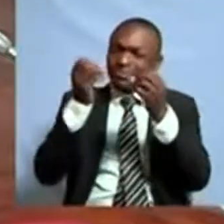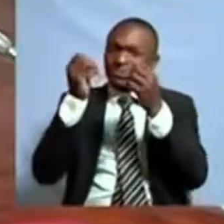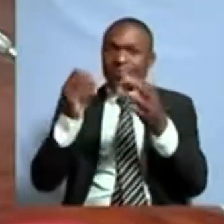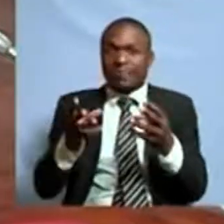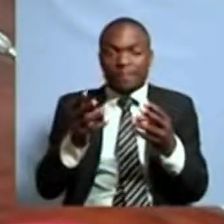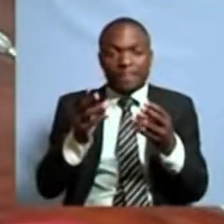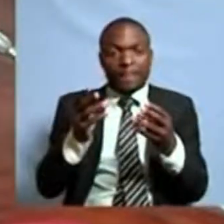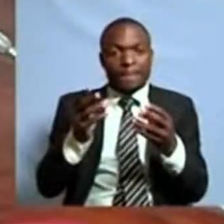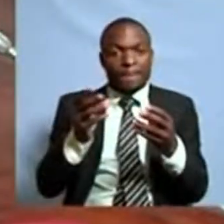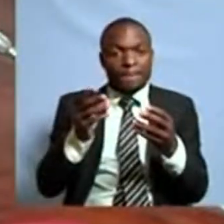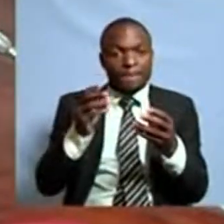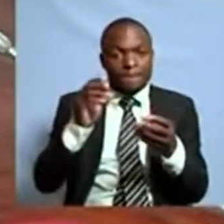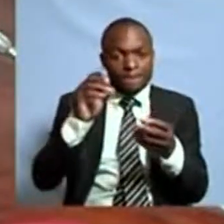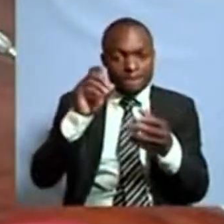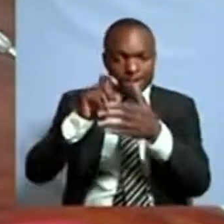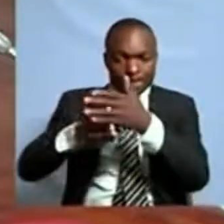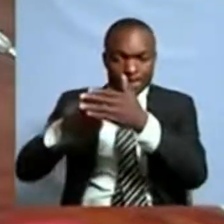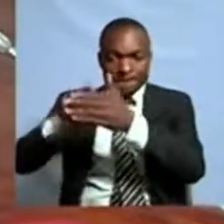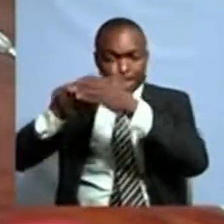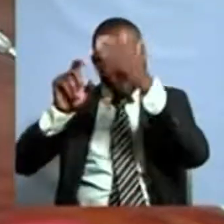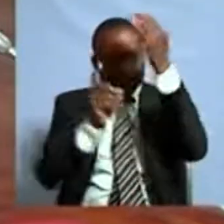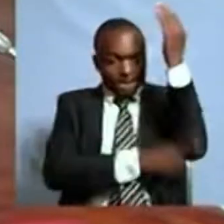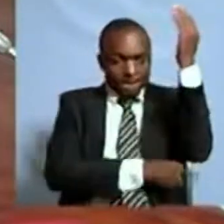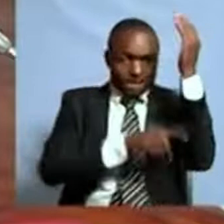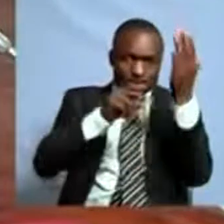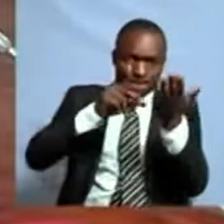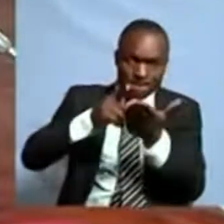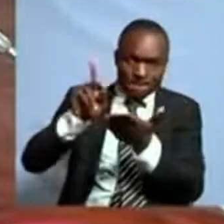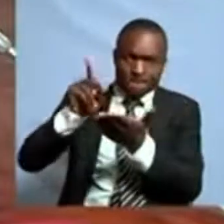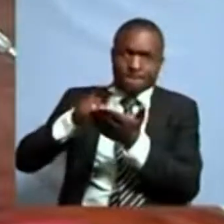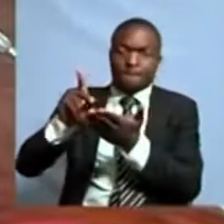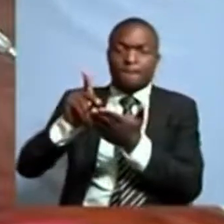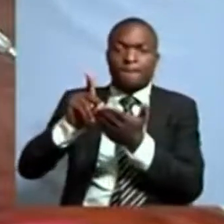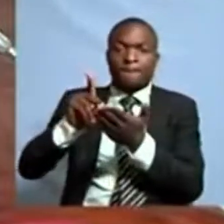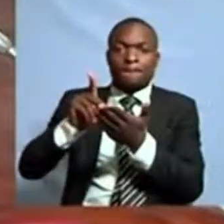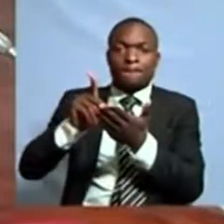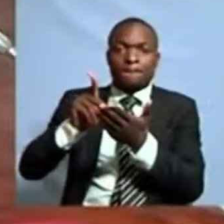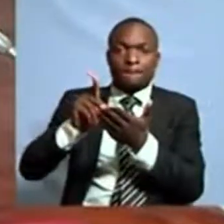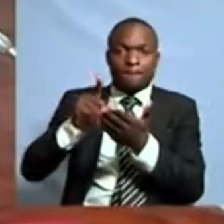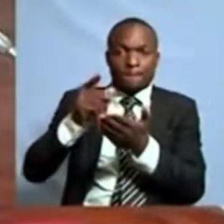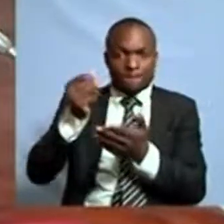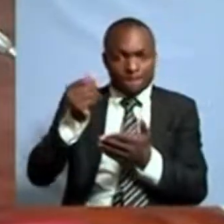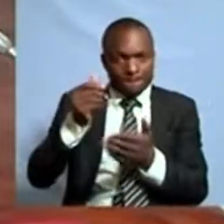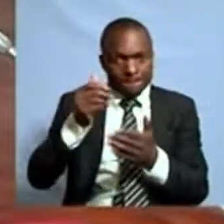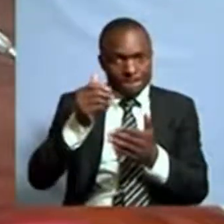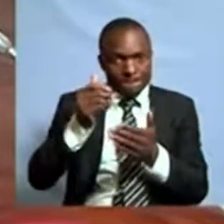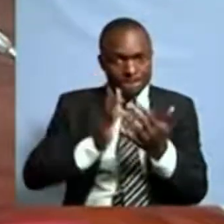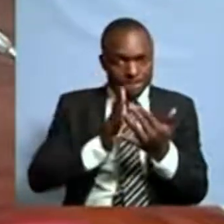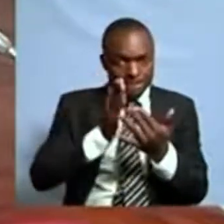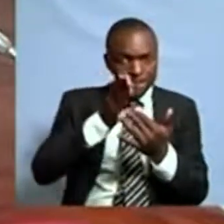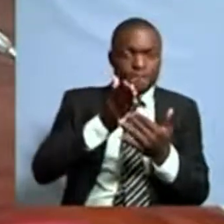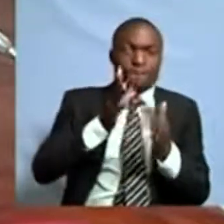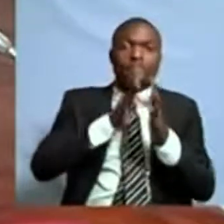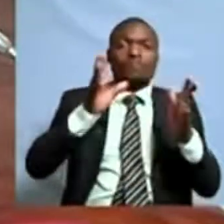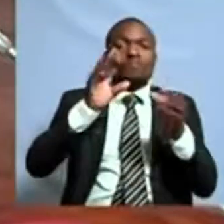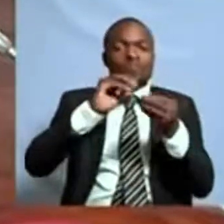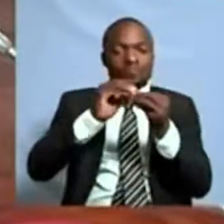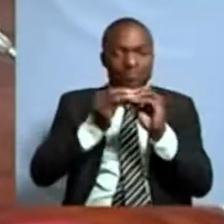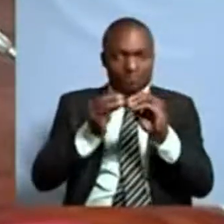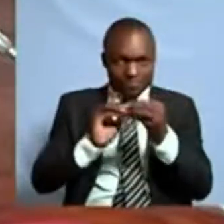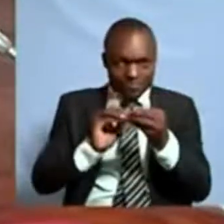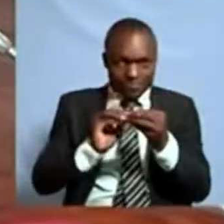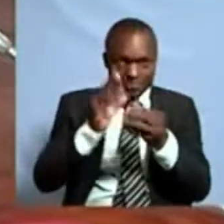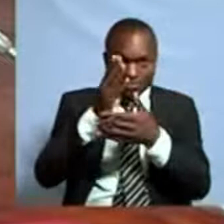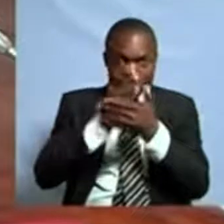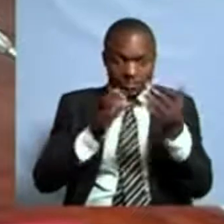of penalties to be paid exceeded the principal amount by very big margins, such that